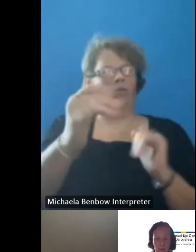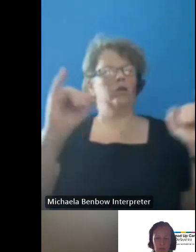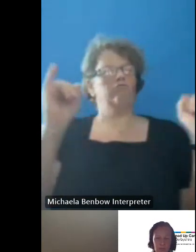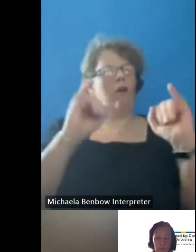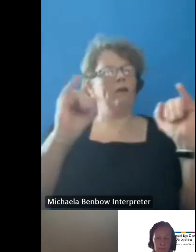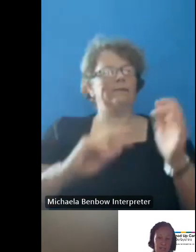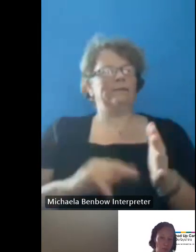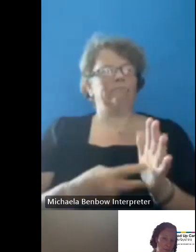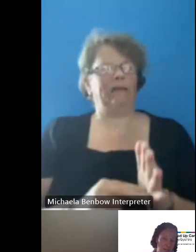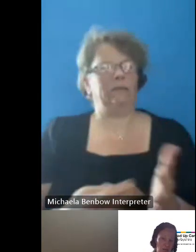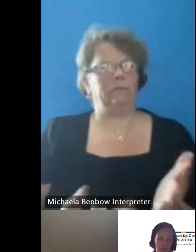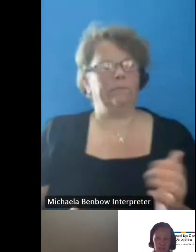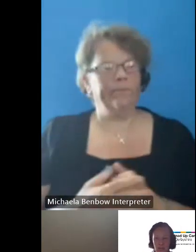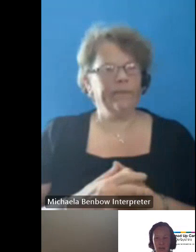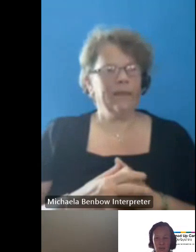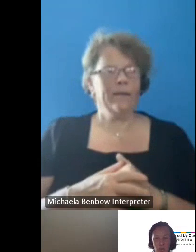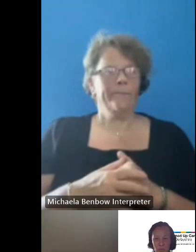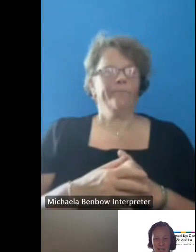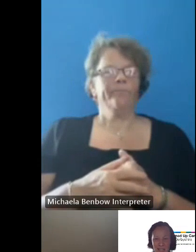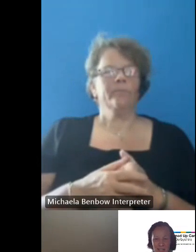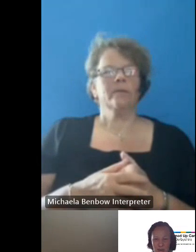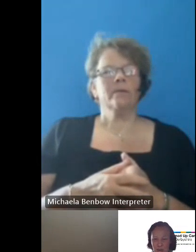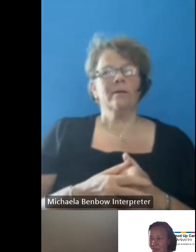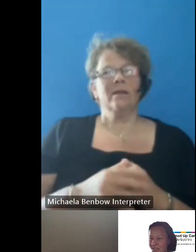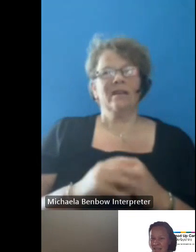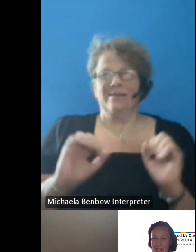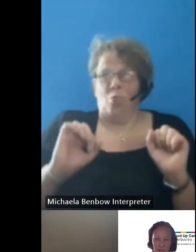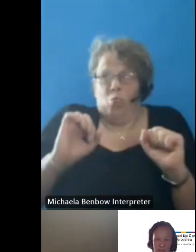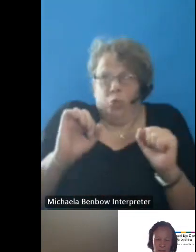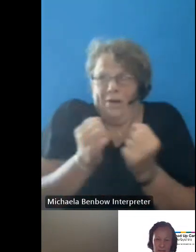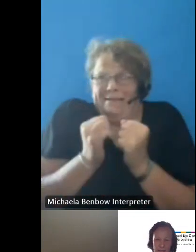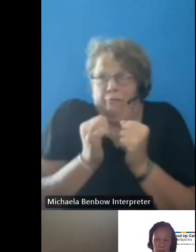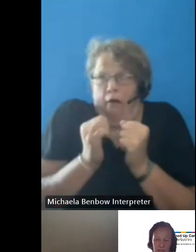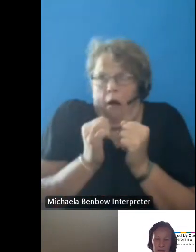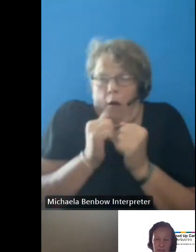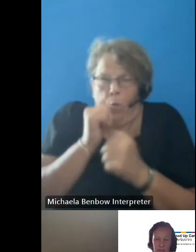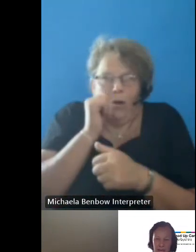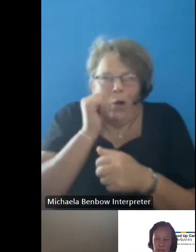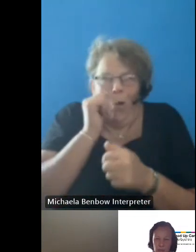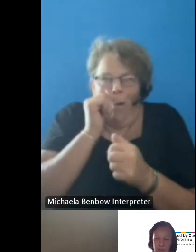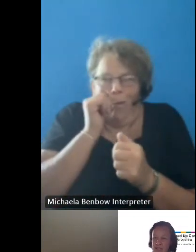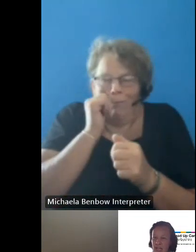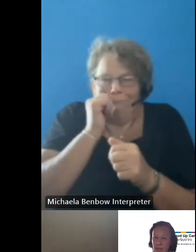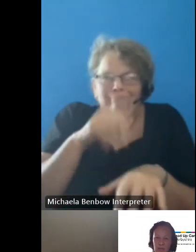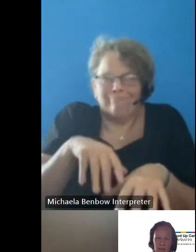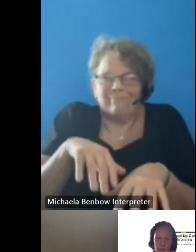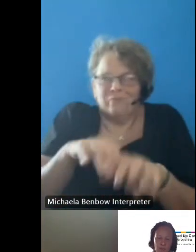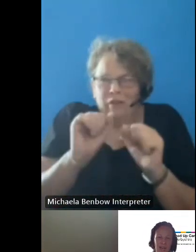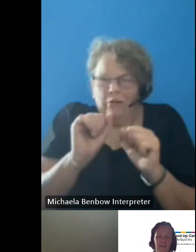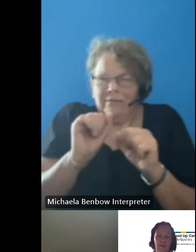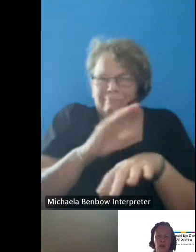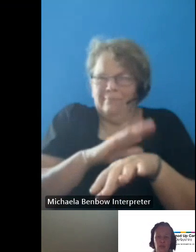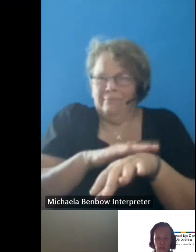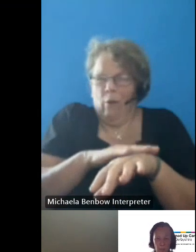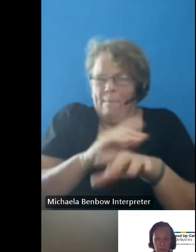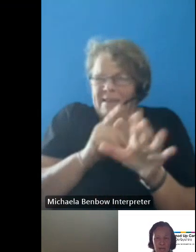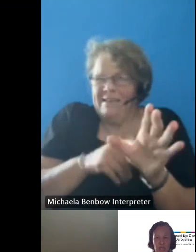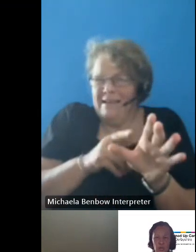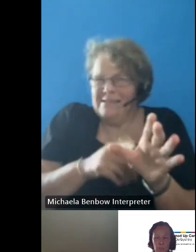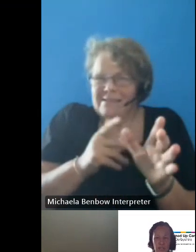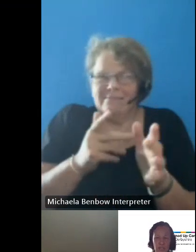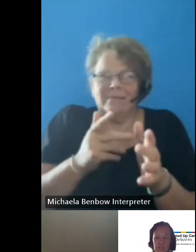know, we often, particularly, you know, we're about to go into the winter soon. The weather's telling us we're starting to get towards that time of the year. We often have sort